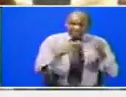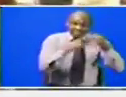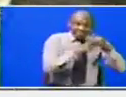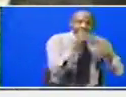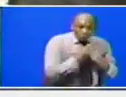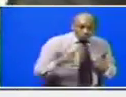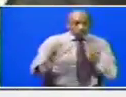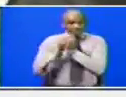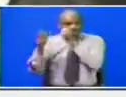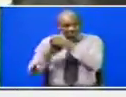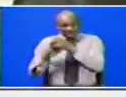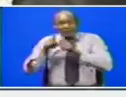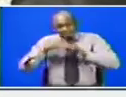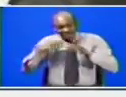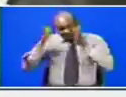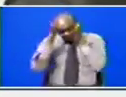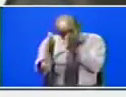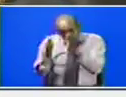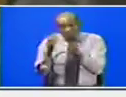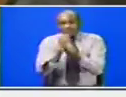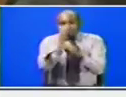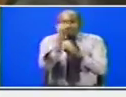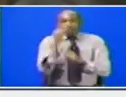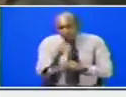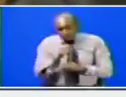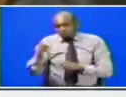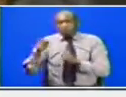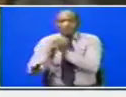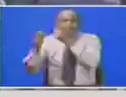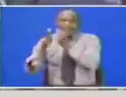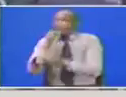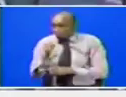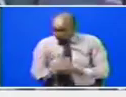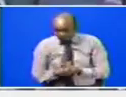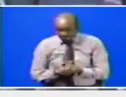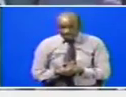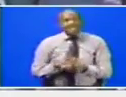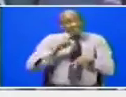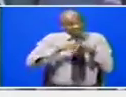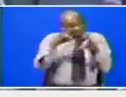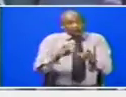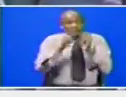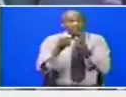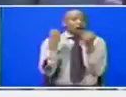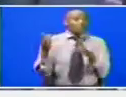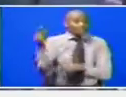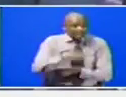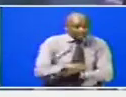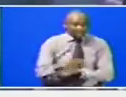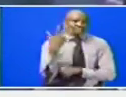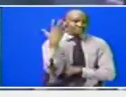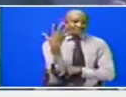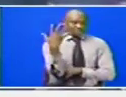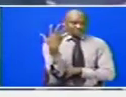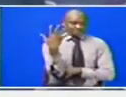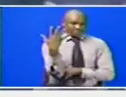17, although great emphasis has been given to 15 years old to 17. Kwa sasa hivi klabu ambazo zimeingia hapa kama unavyoona ni klabu